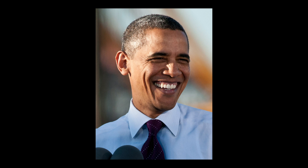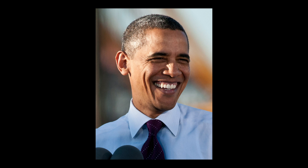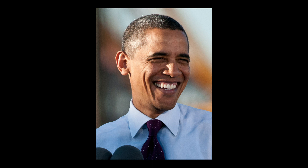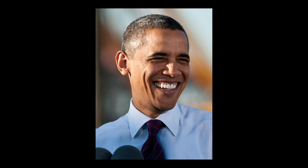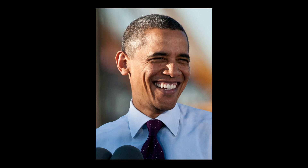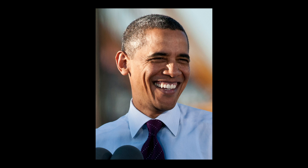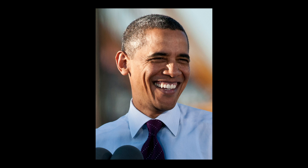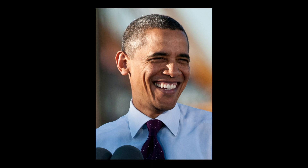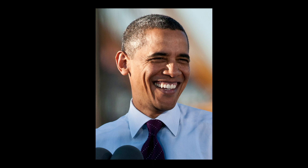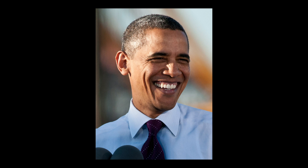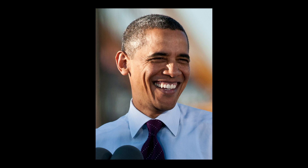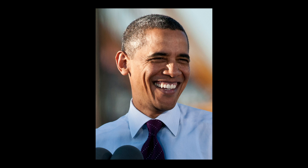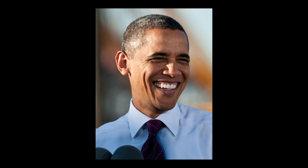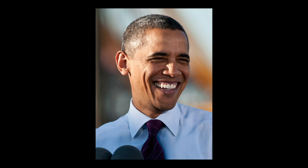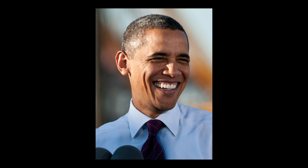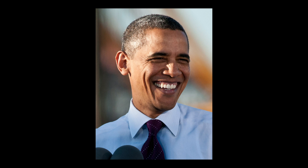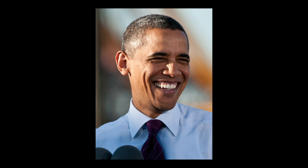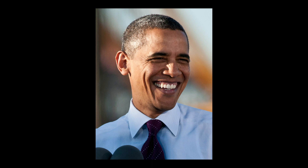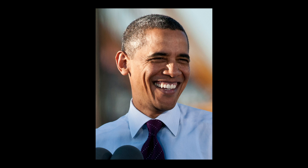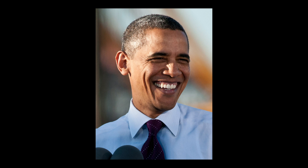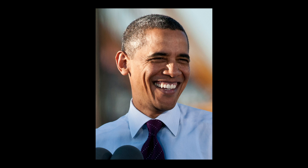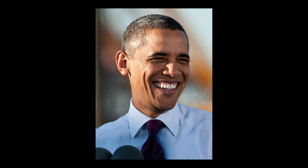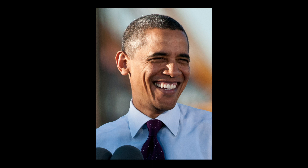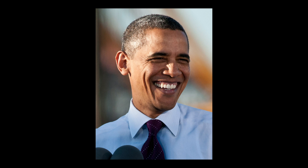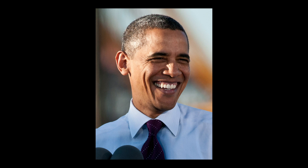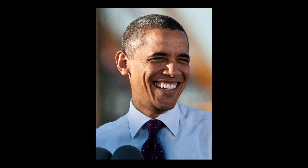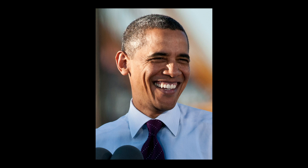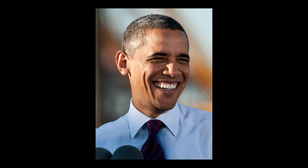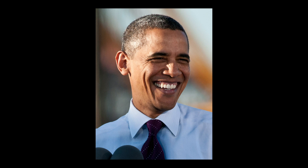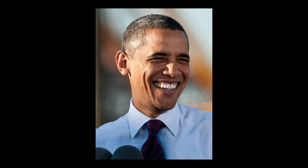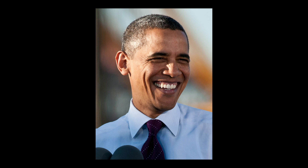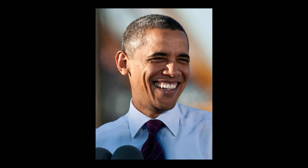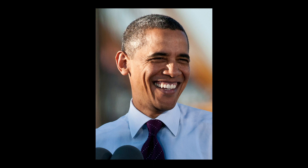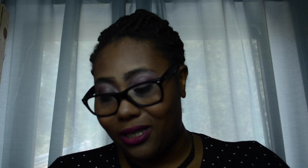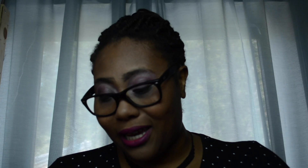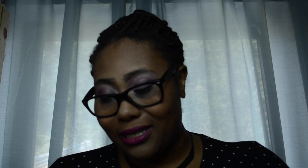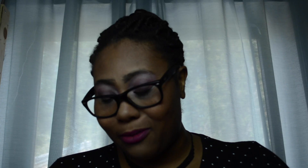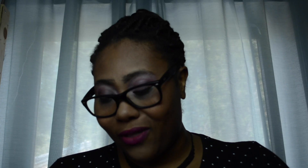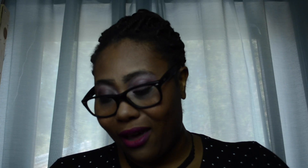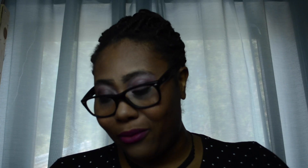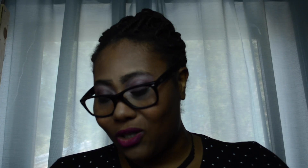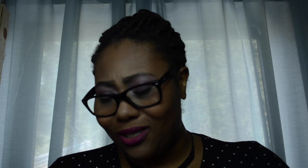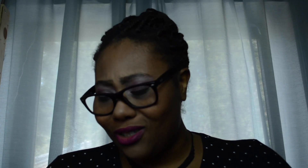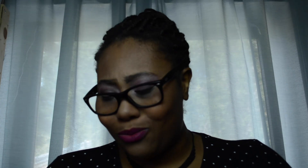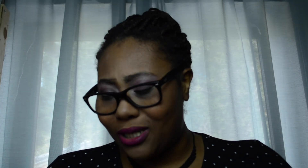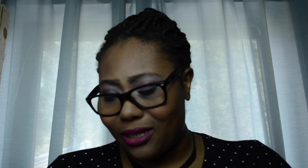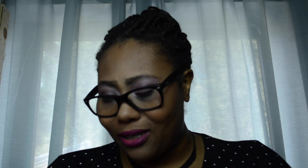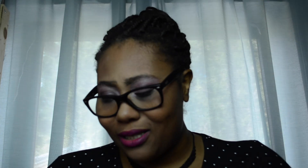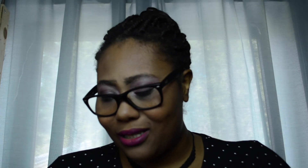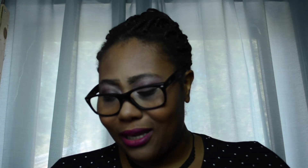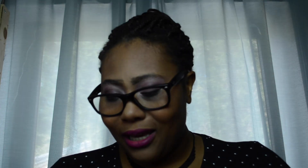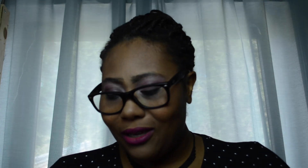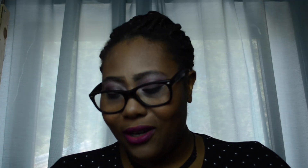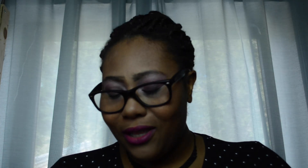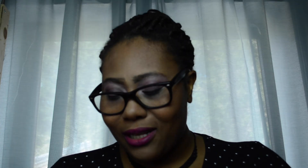I must not be very good at reading them. And I love that because they really do criticize him of that, which is just